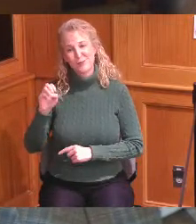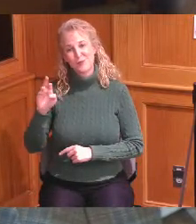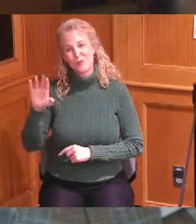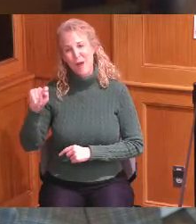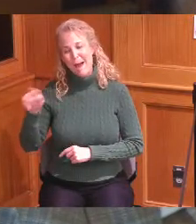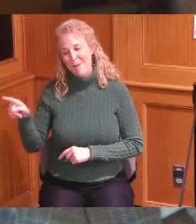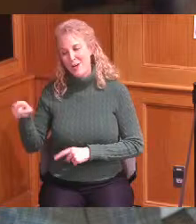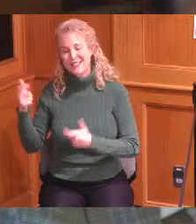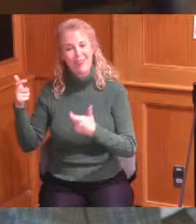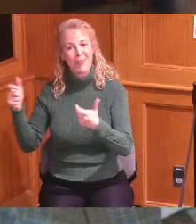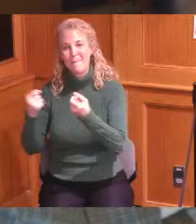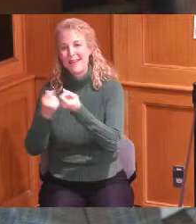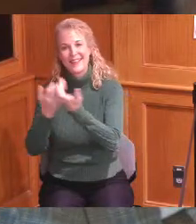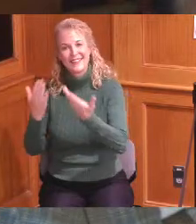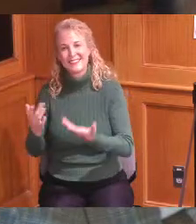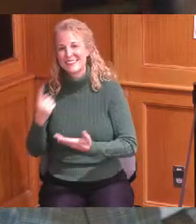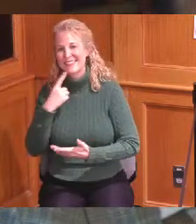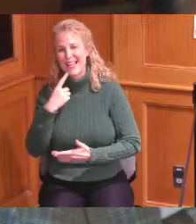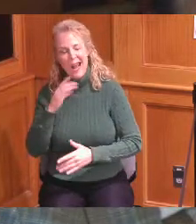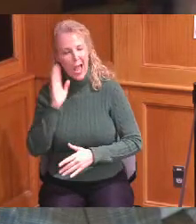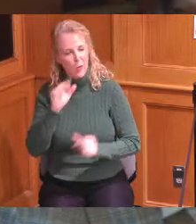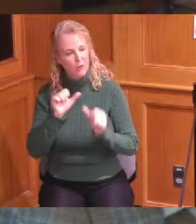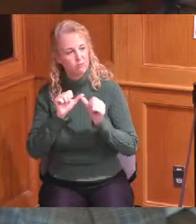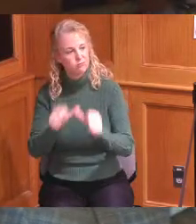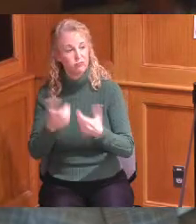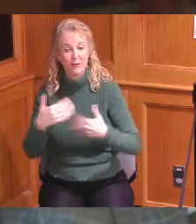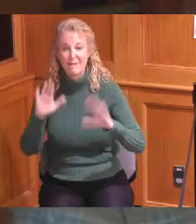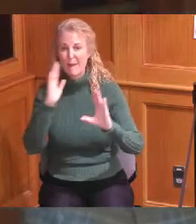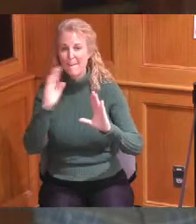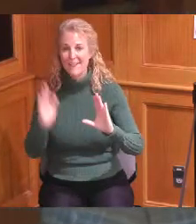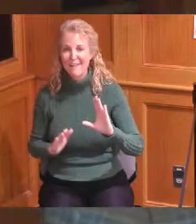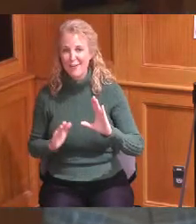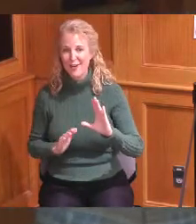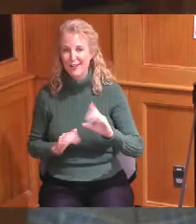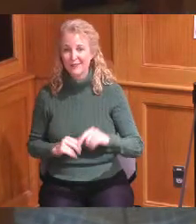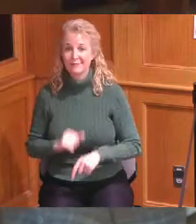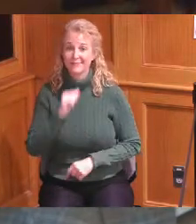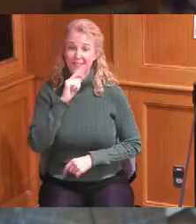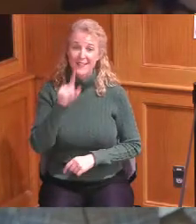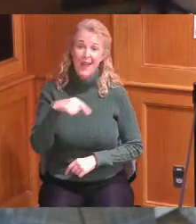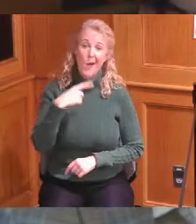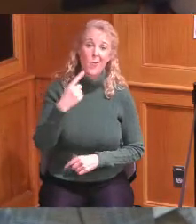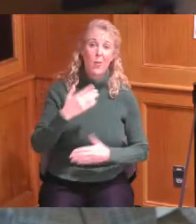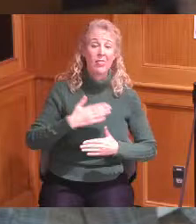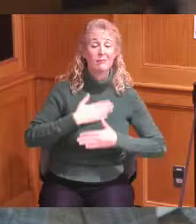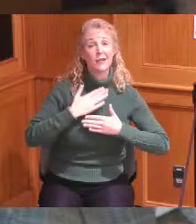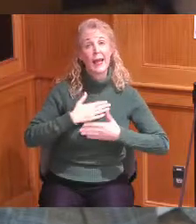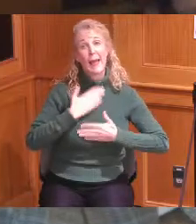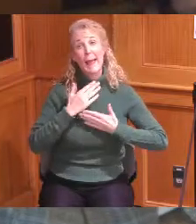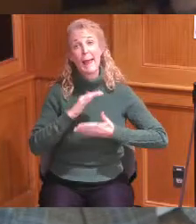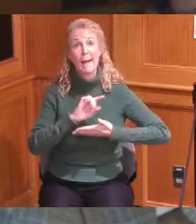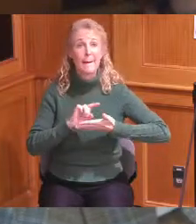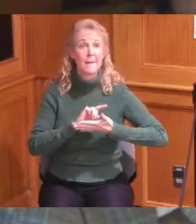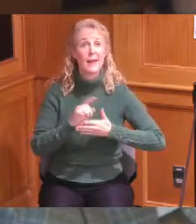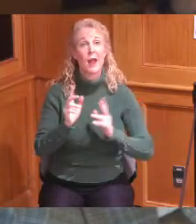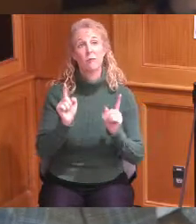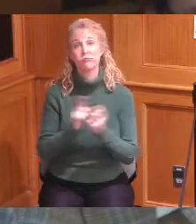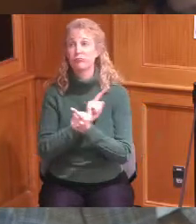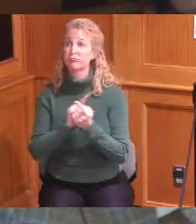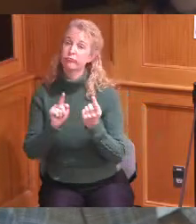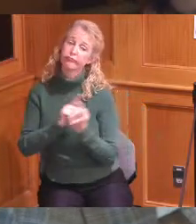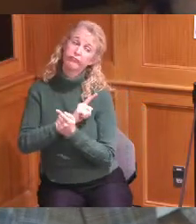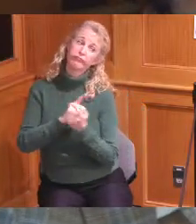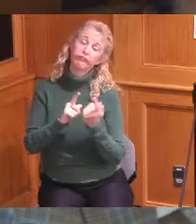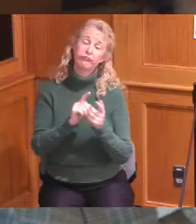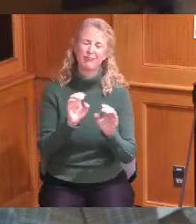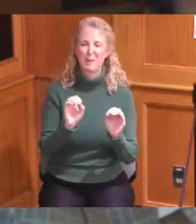who says, I'm going to stay on it, because it can't just be happy hours and meet and greets. Meeting and greeting and you ain't getting